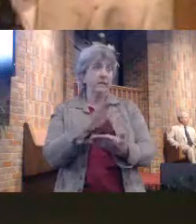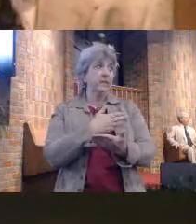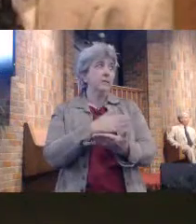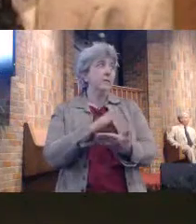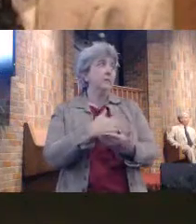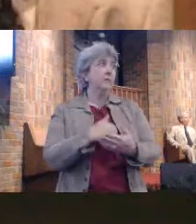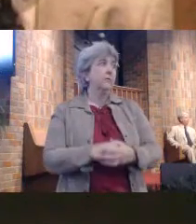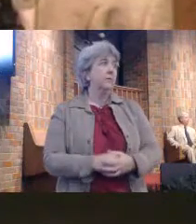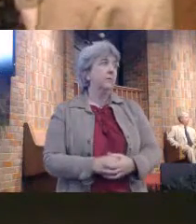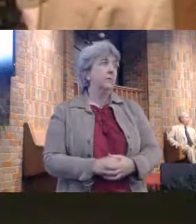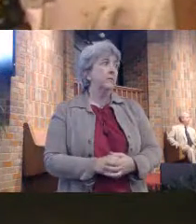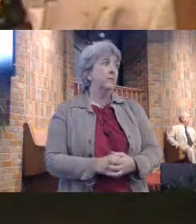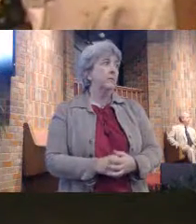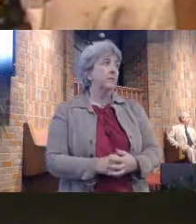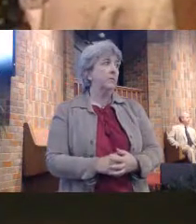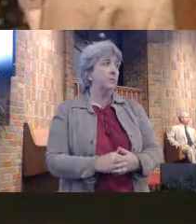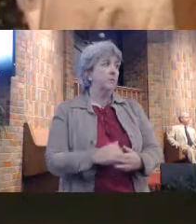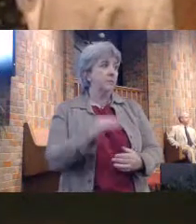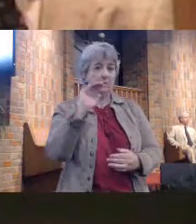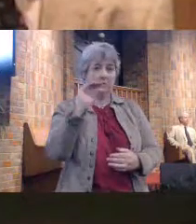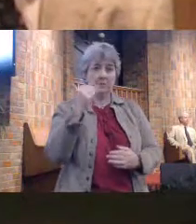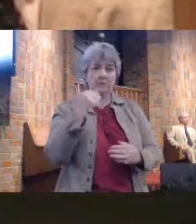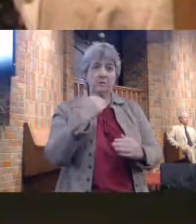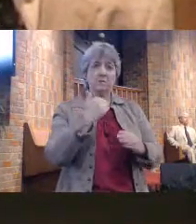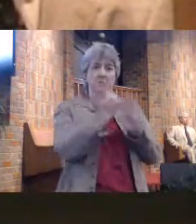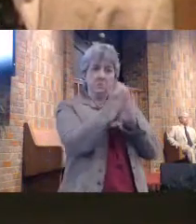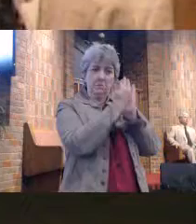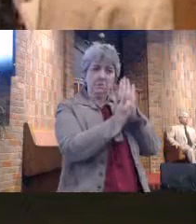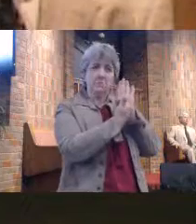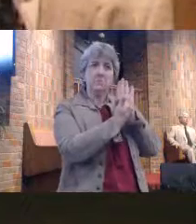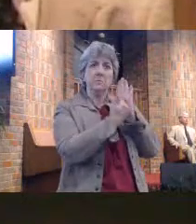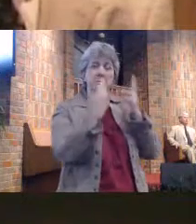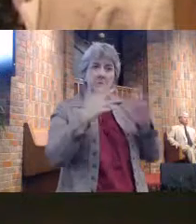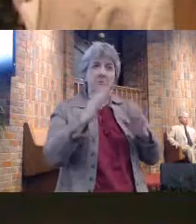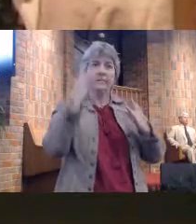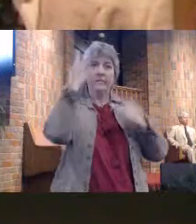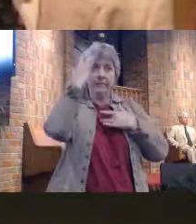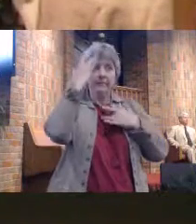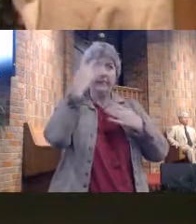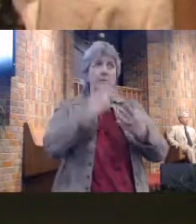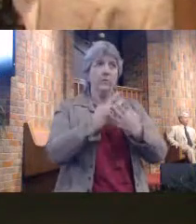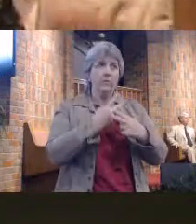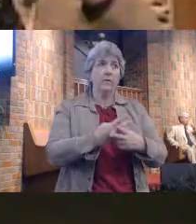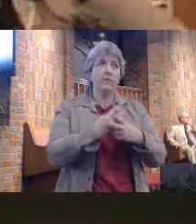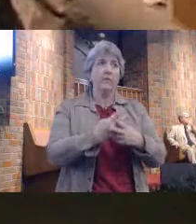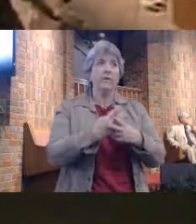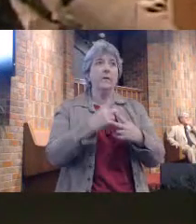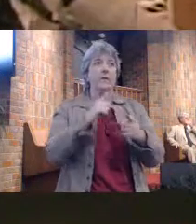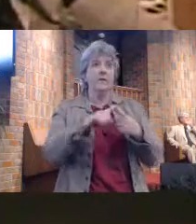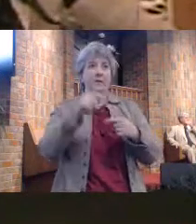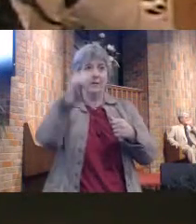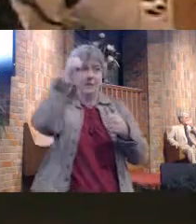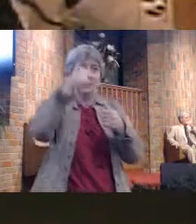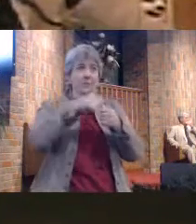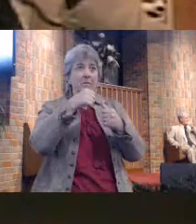Looks like our monitor is showing our sick and shut-ins, but keep these in mind. They're also listed in our